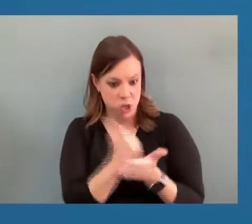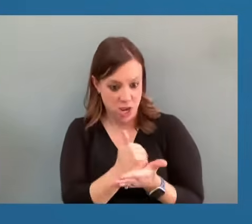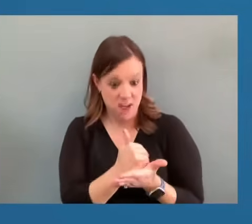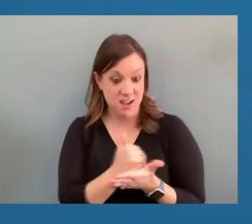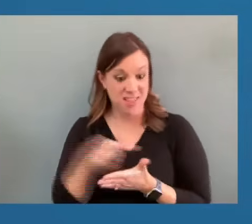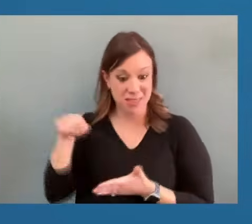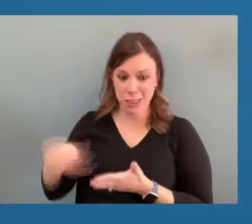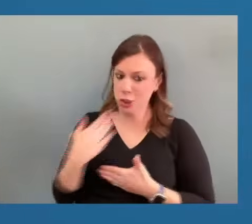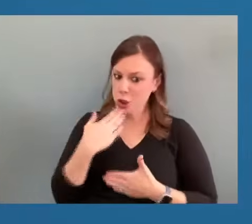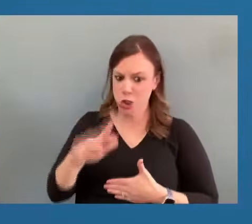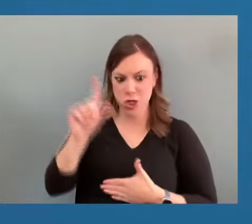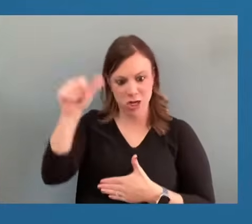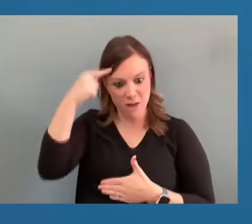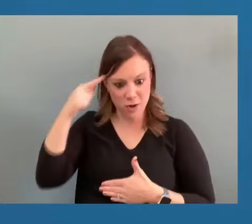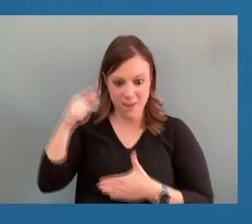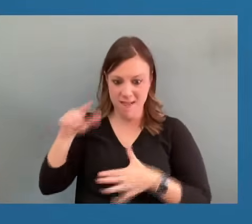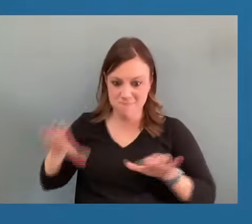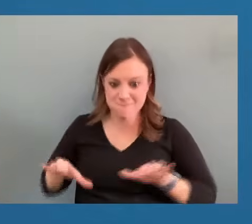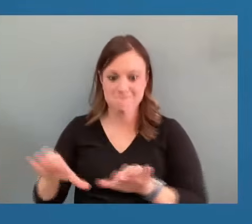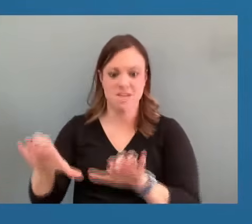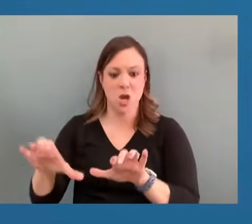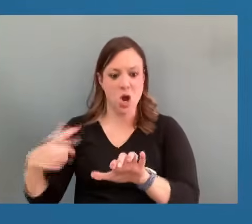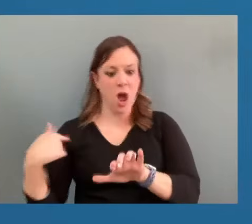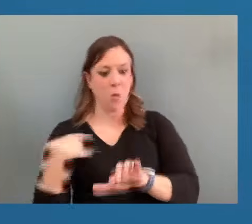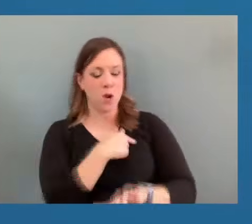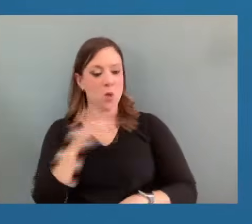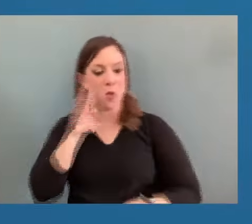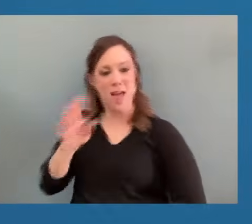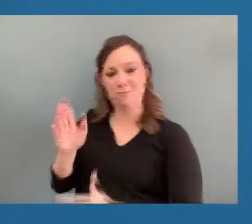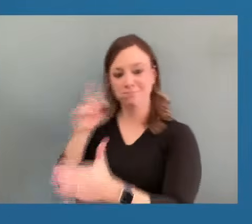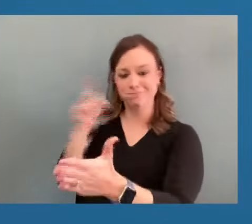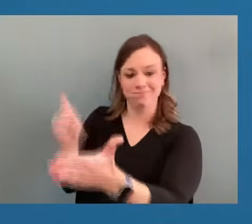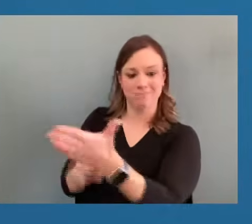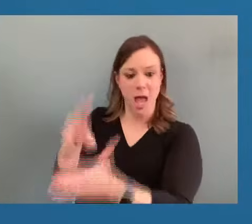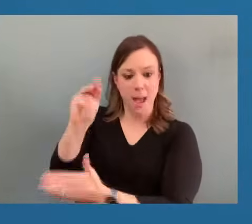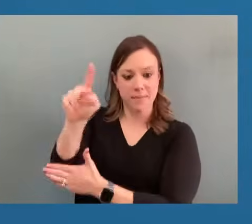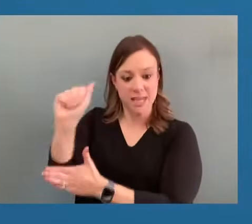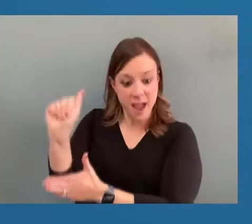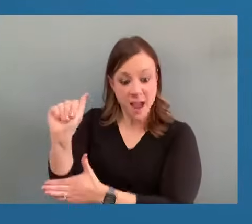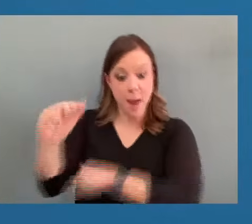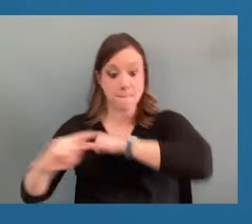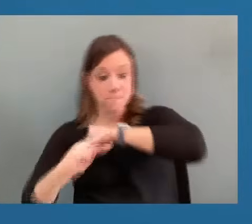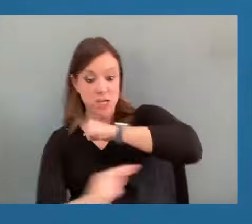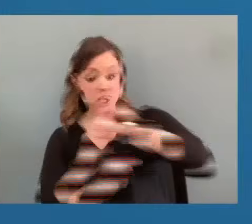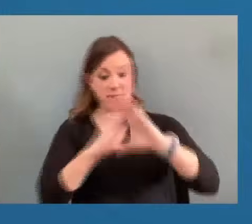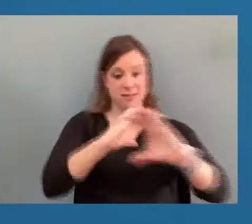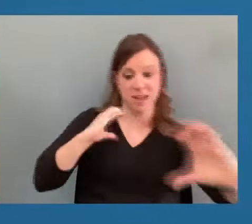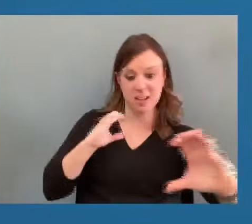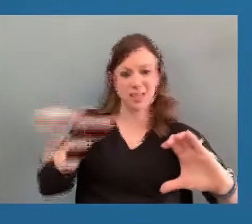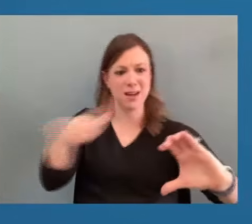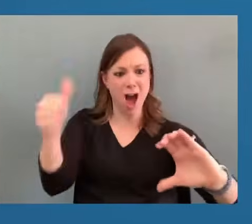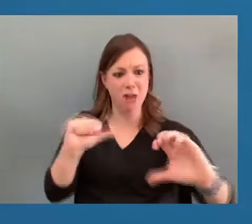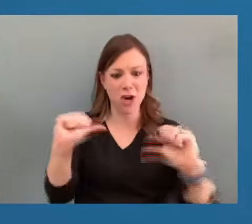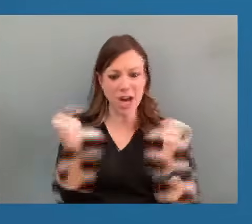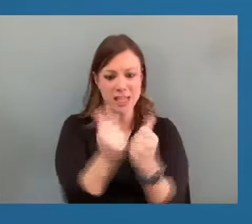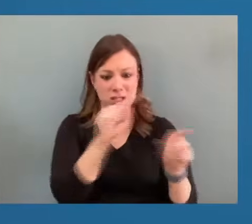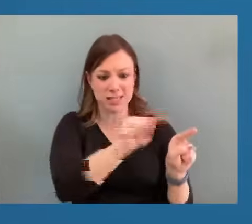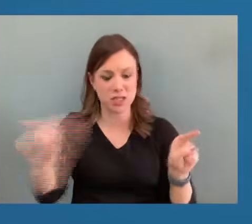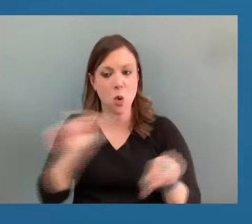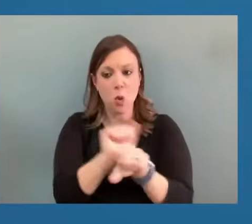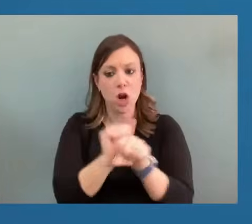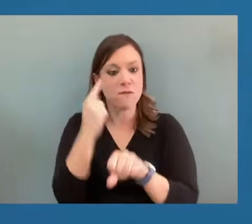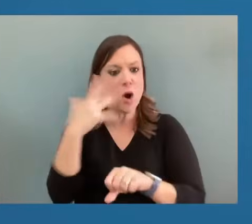other agencies who worked for 5 years to prepare for that moment and made it They're the reason, to a great